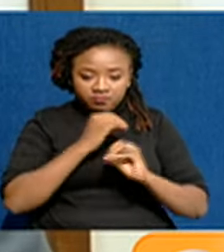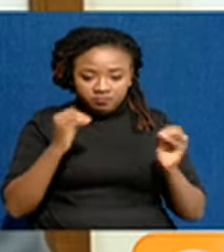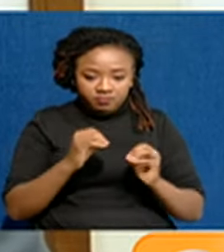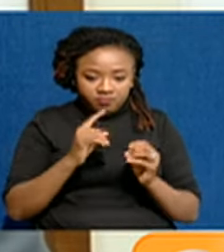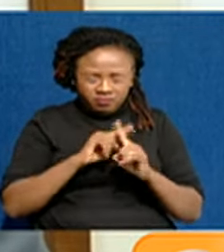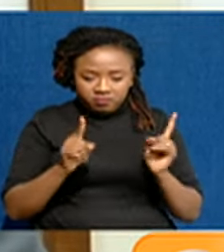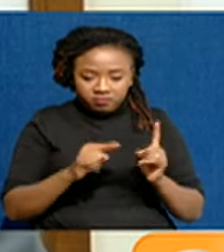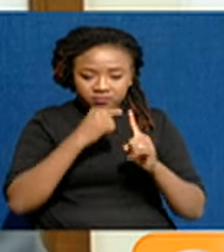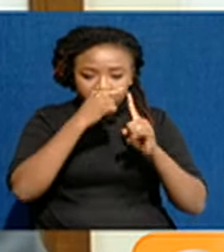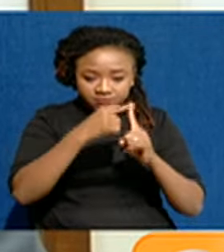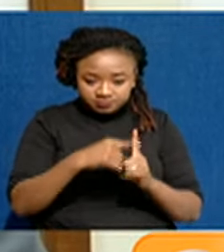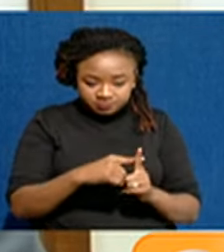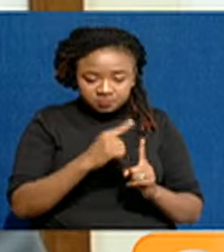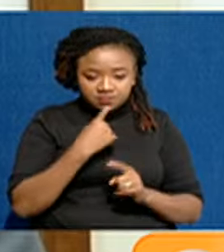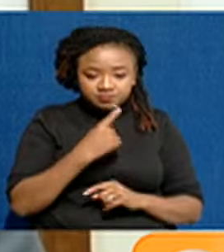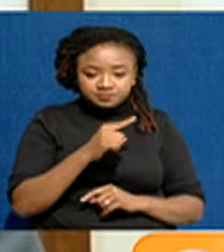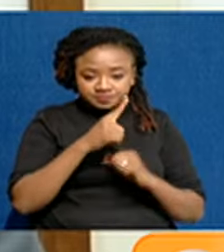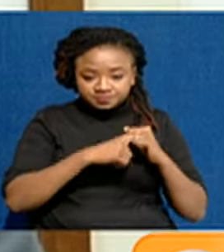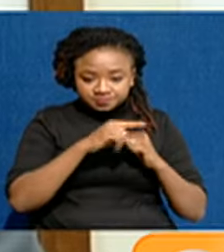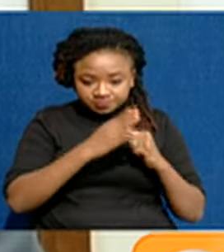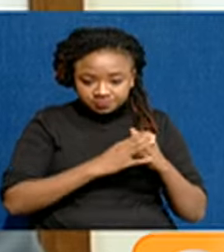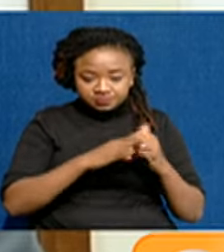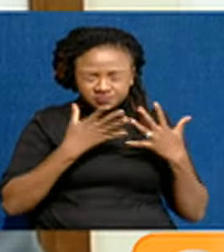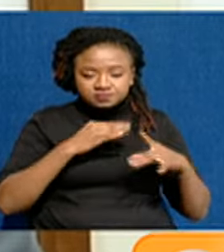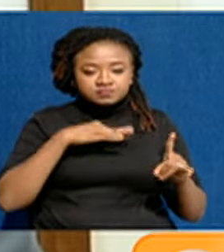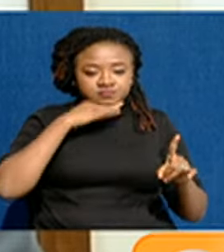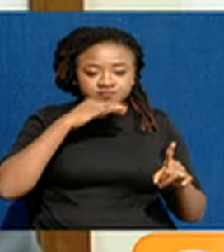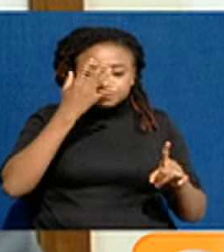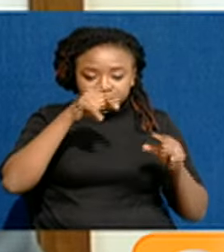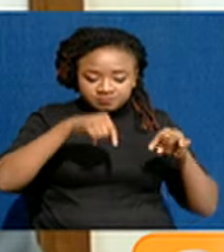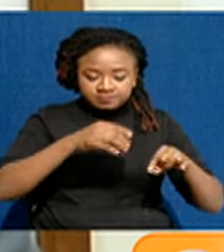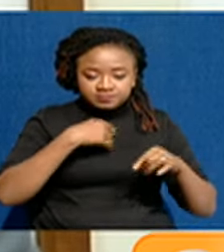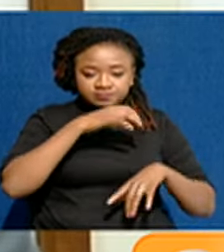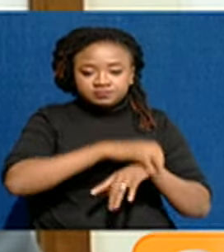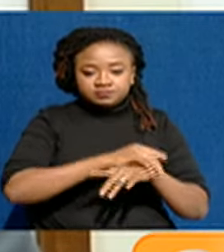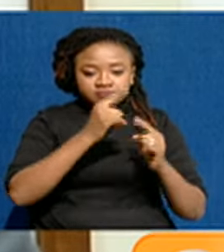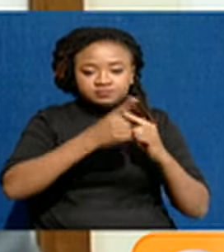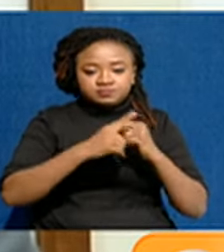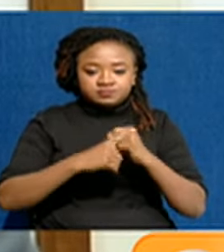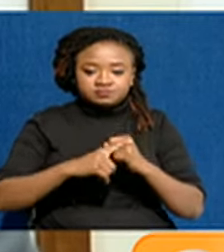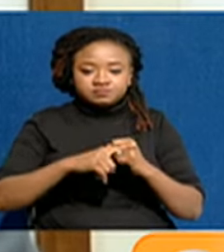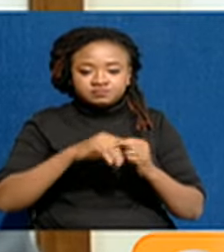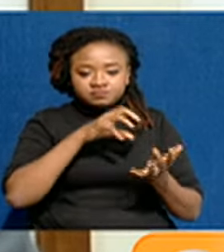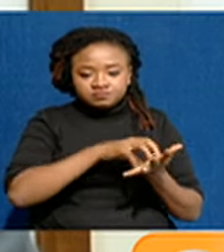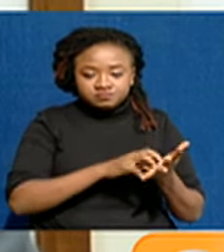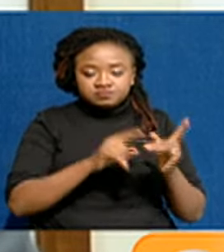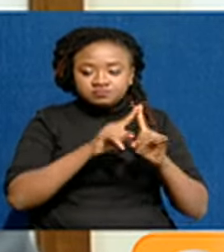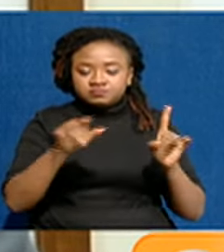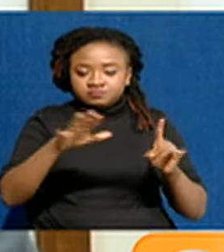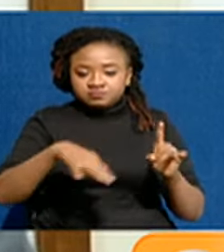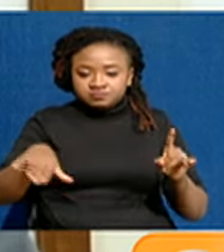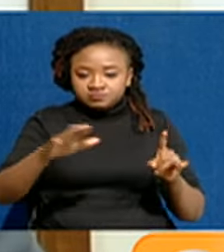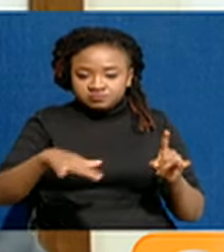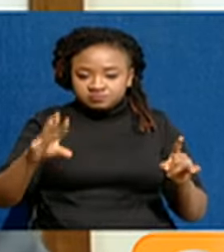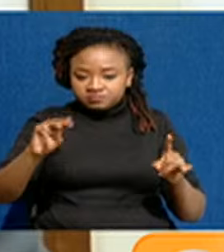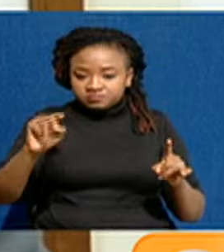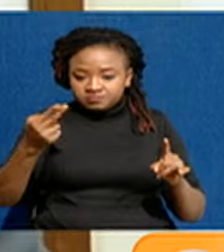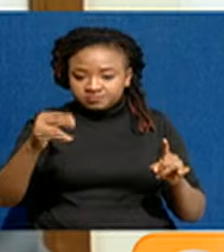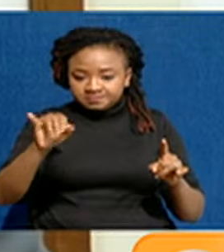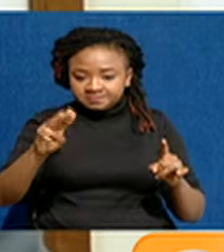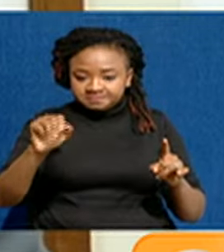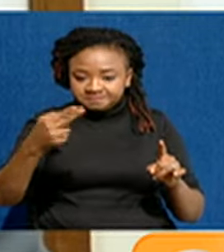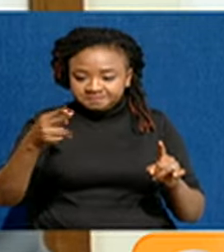It's 169 officially, because we have 66 new cases today, including 45 confirmed in Maimahiu, and the rest are